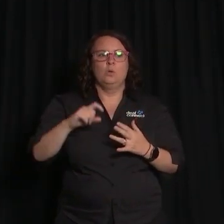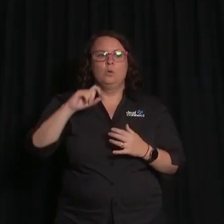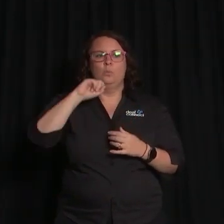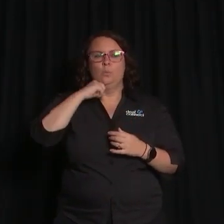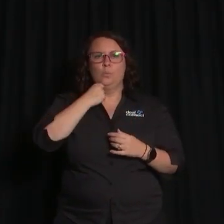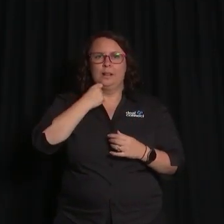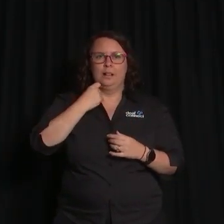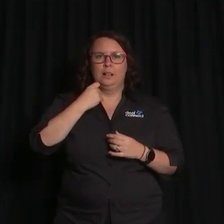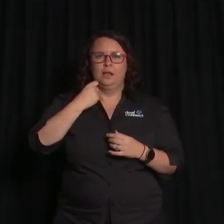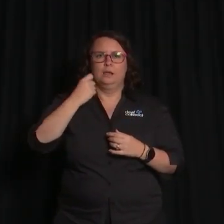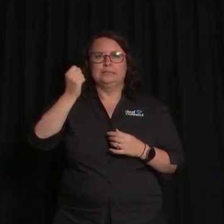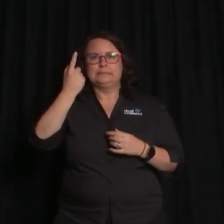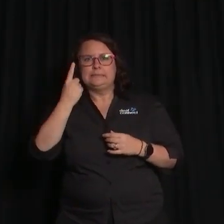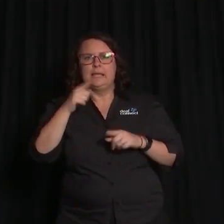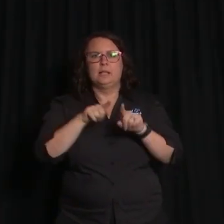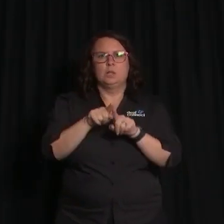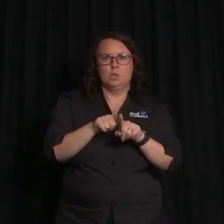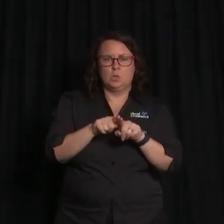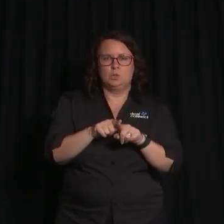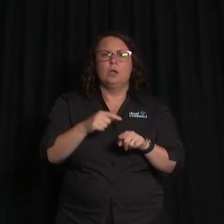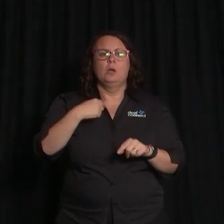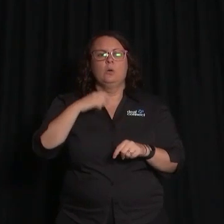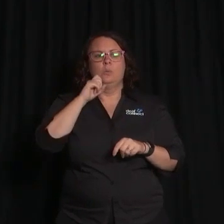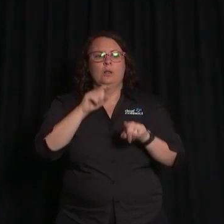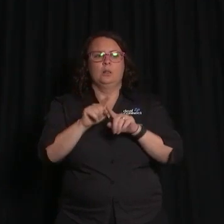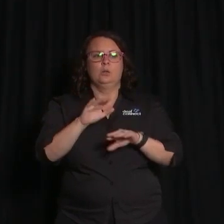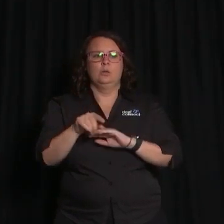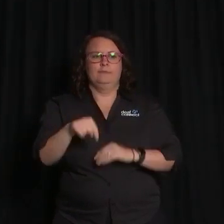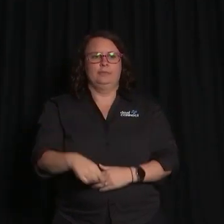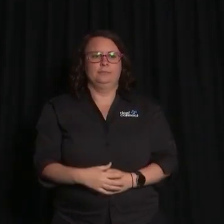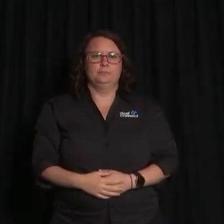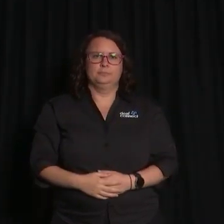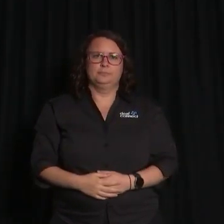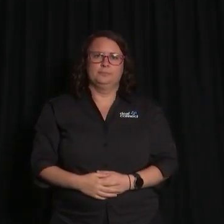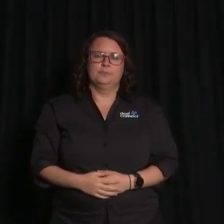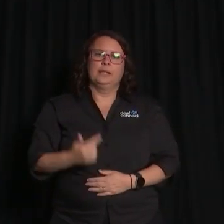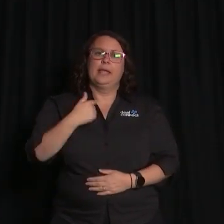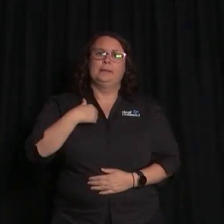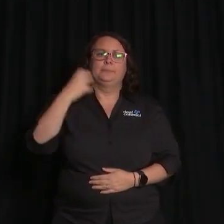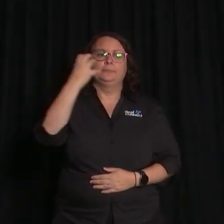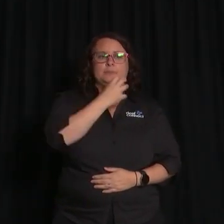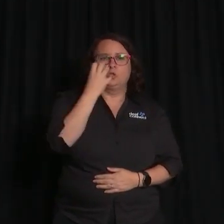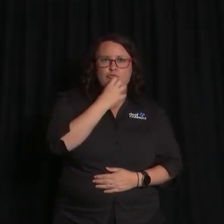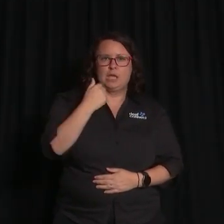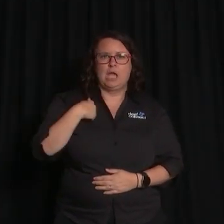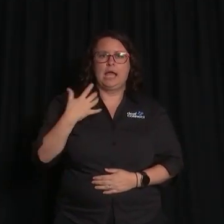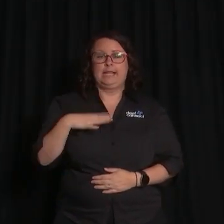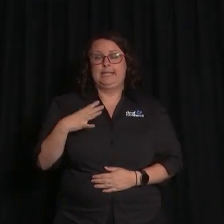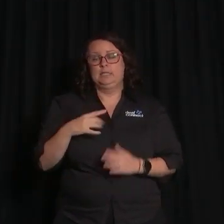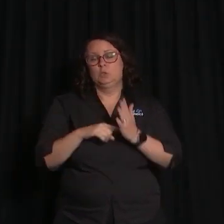is say, I'm sorry, I don't know enough about this, I'm going to go and learn about this. I'm sorry, I need to step